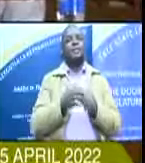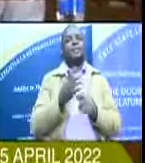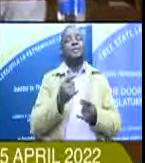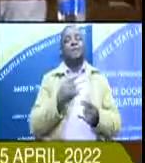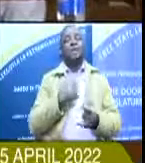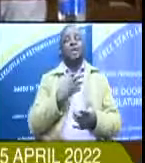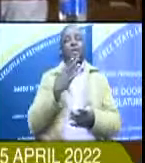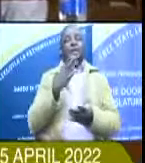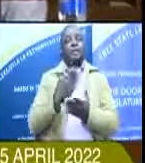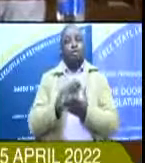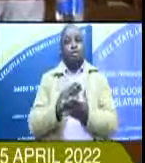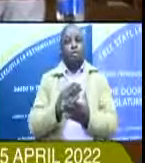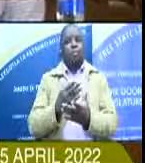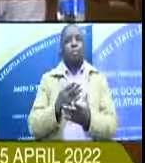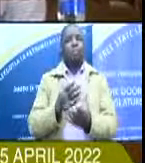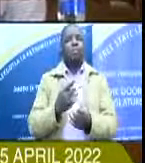the